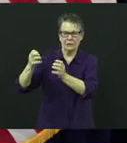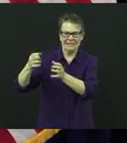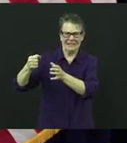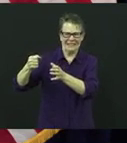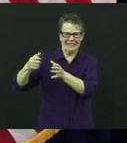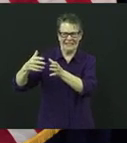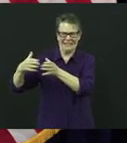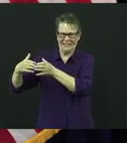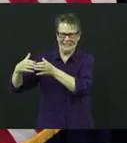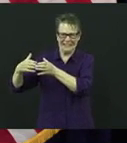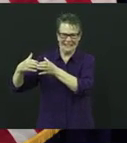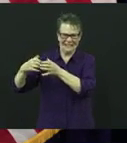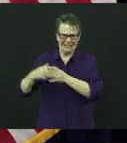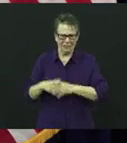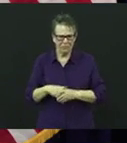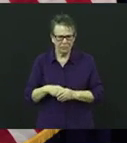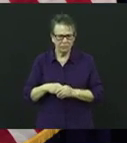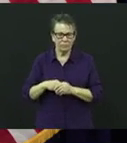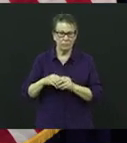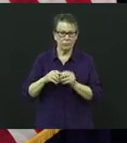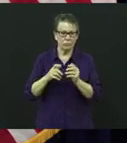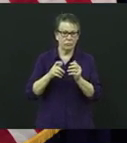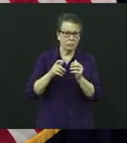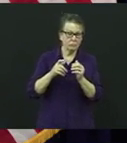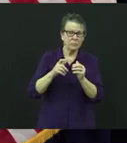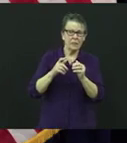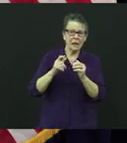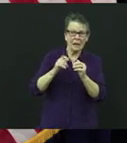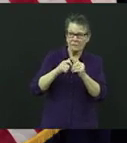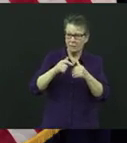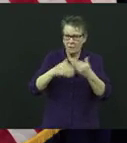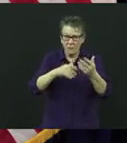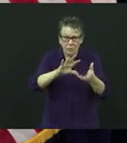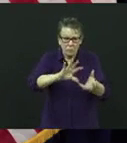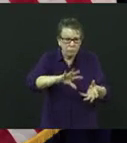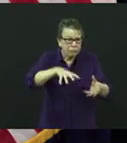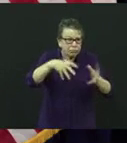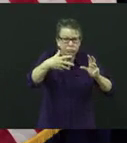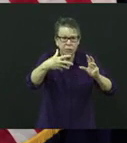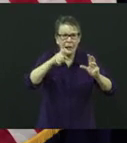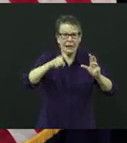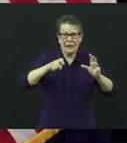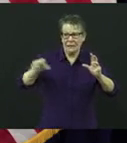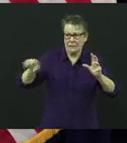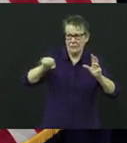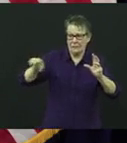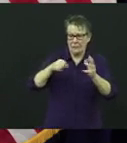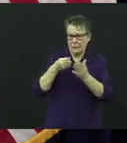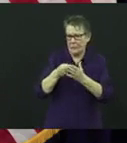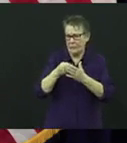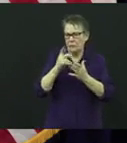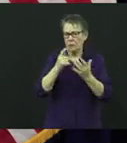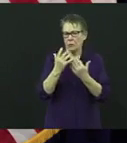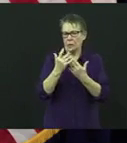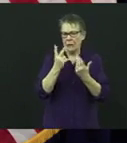the right decision to protect our state's fiscal stability. I will go through a series of